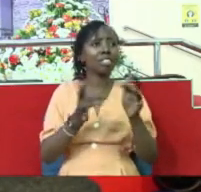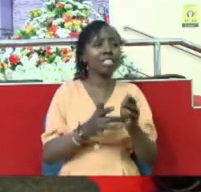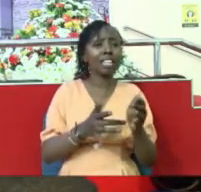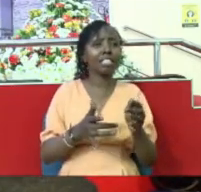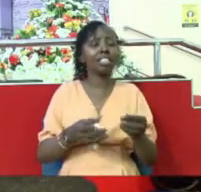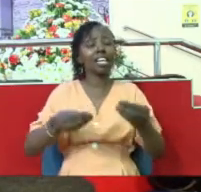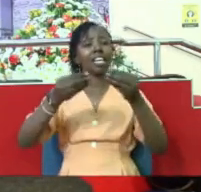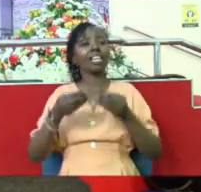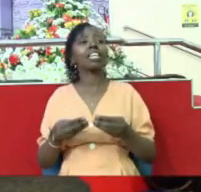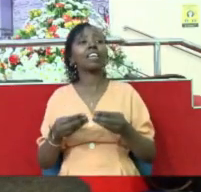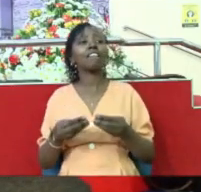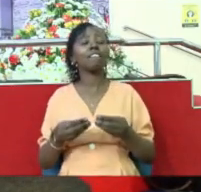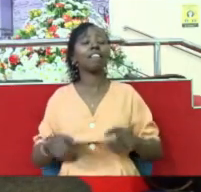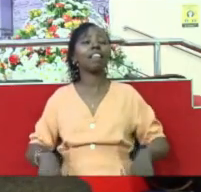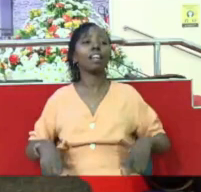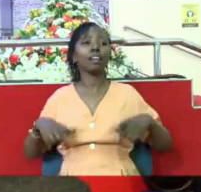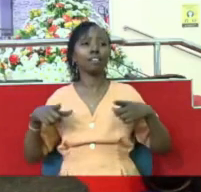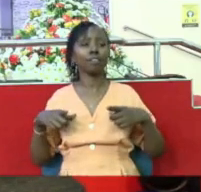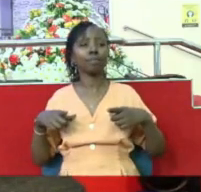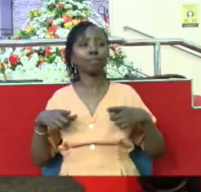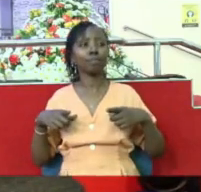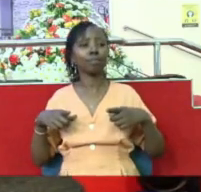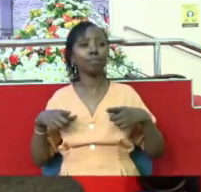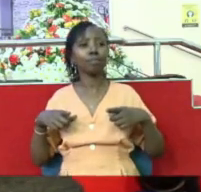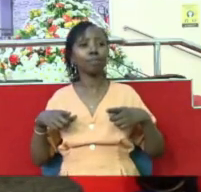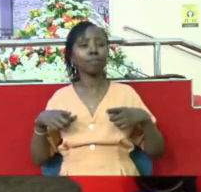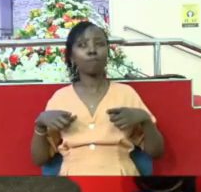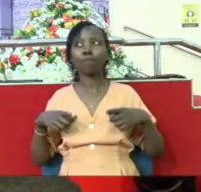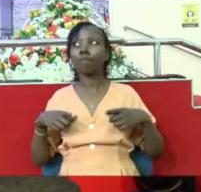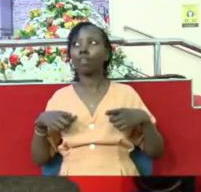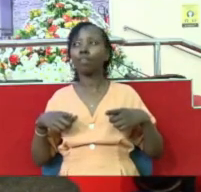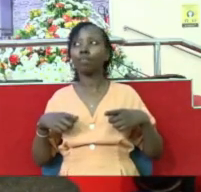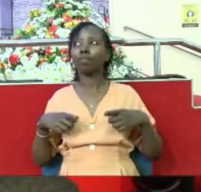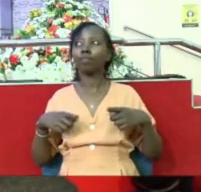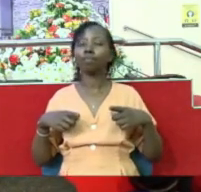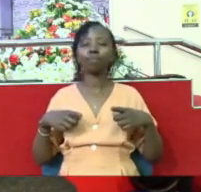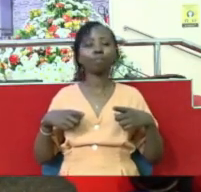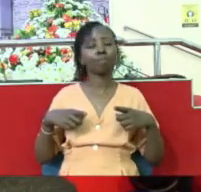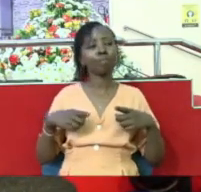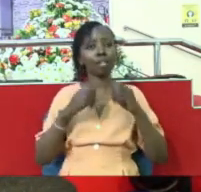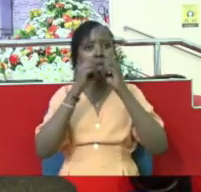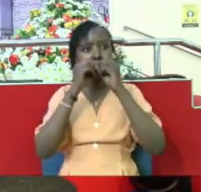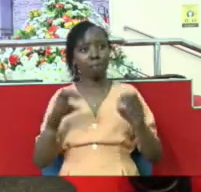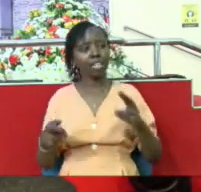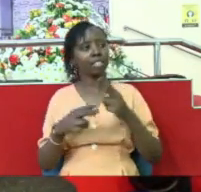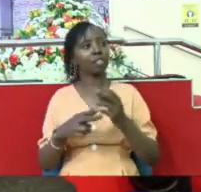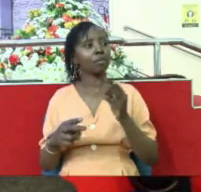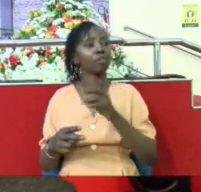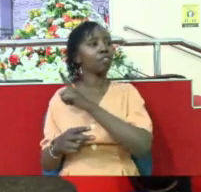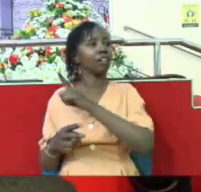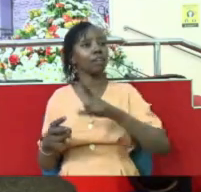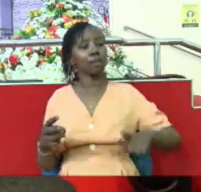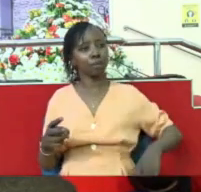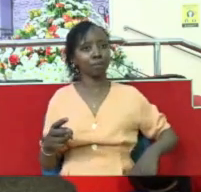not hold back. If it can save someone. Blessed be the name of the Lord. He